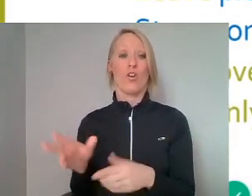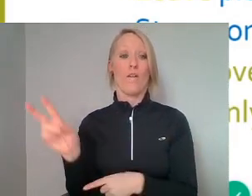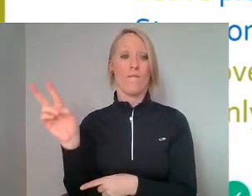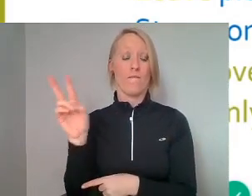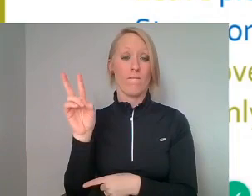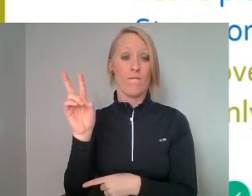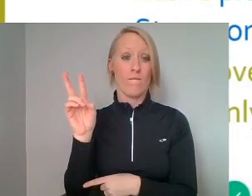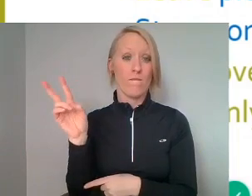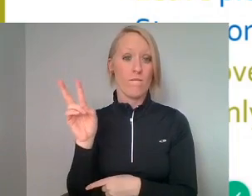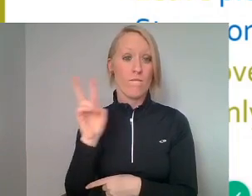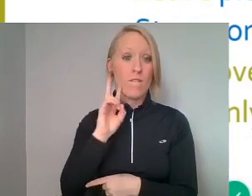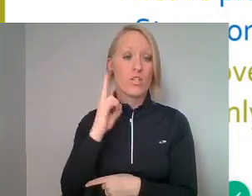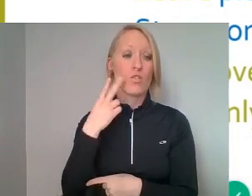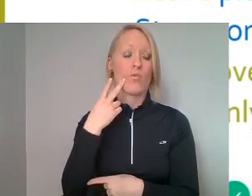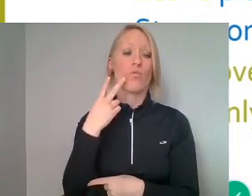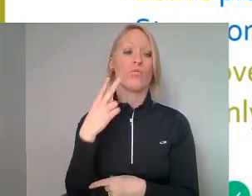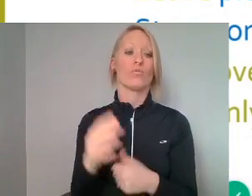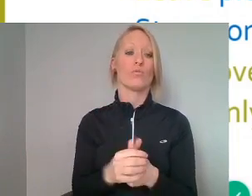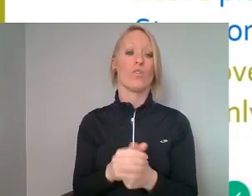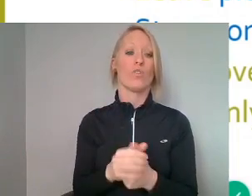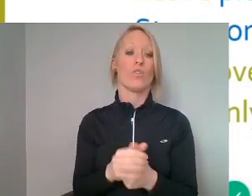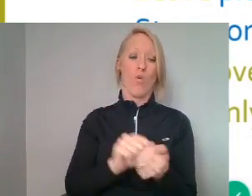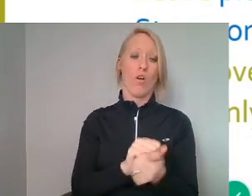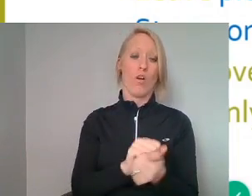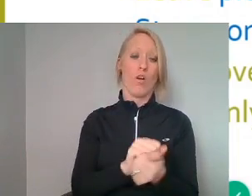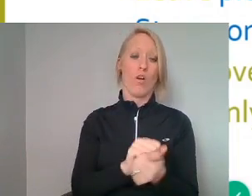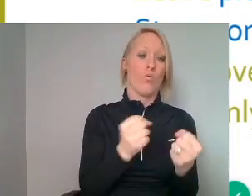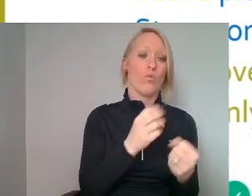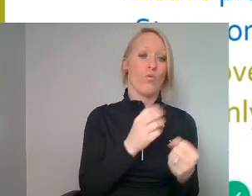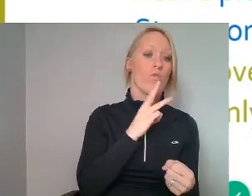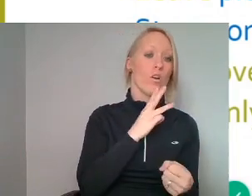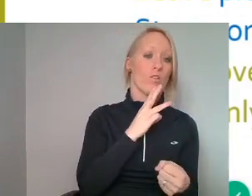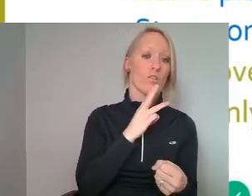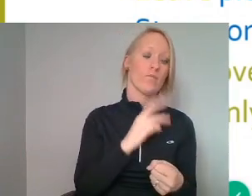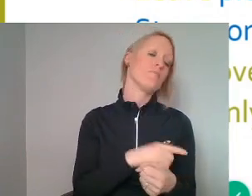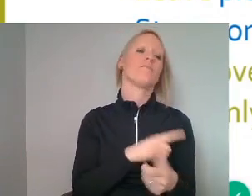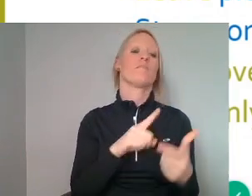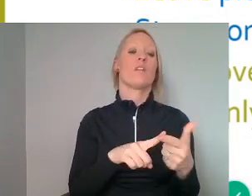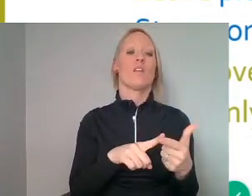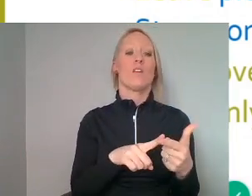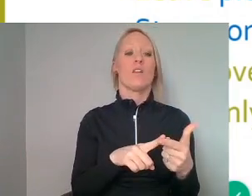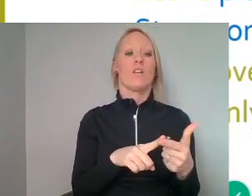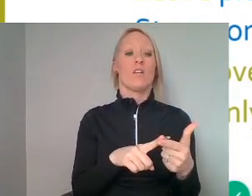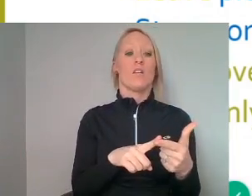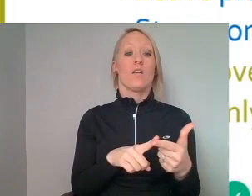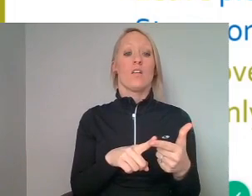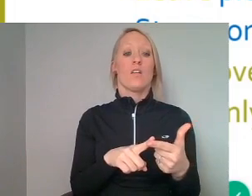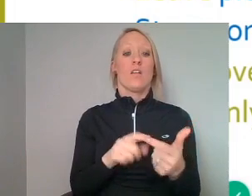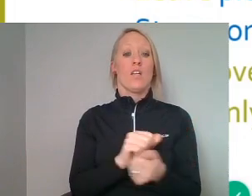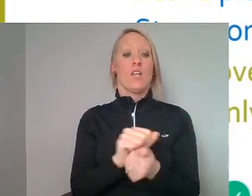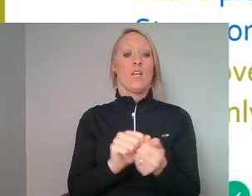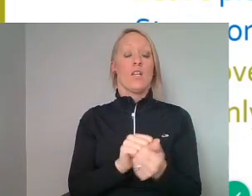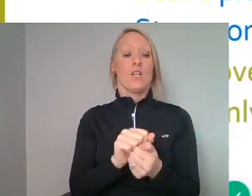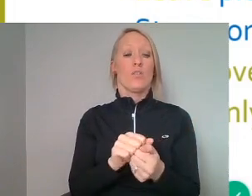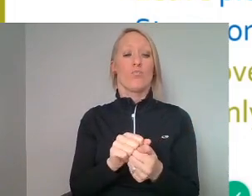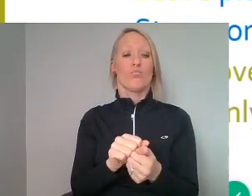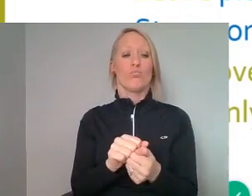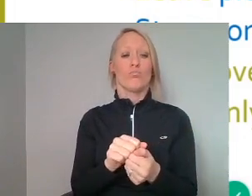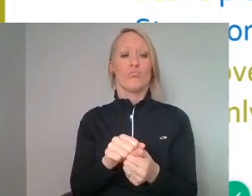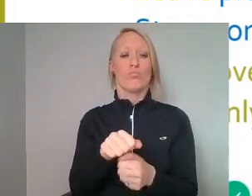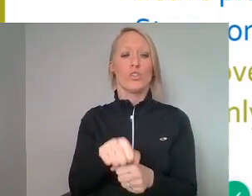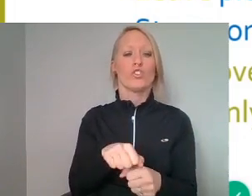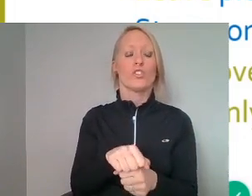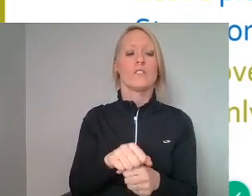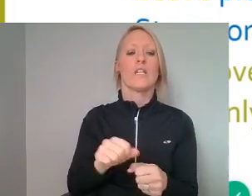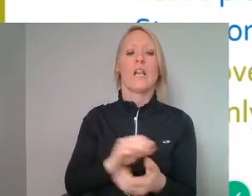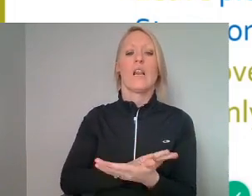vegetables that can like withstand that, like your potatoes and carrots. And then when you're cooking, you'll get the most nutritional benefit if you leave on their skins, because